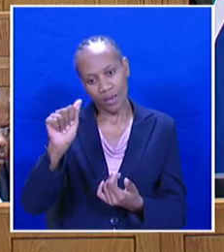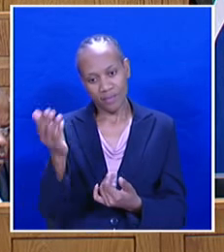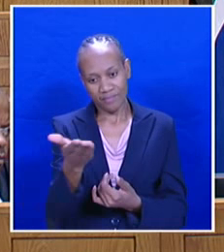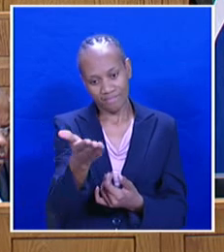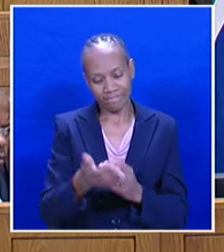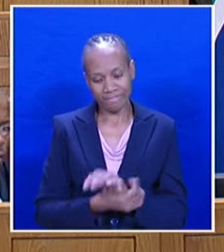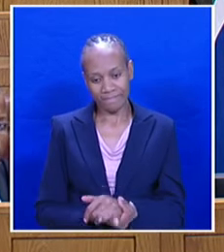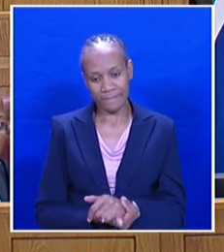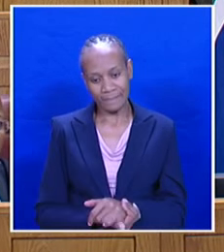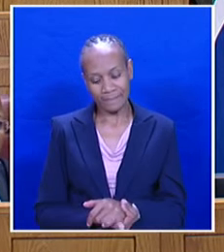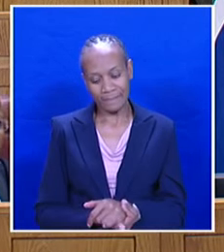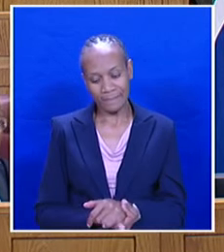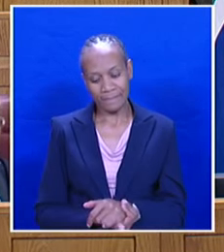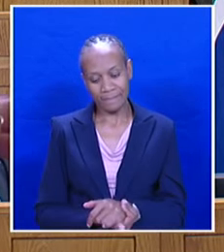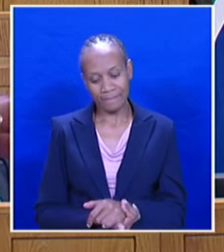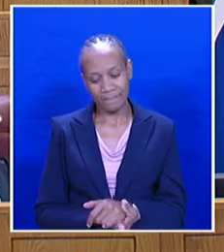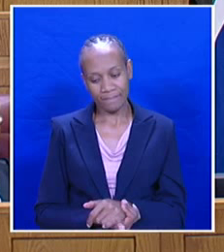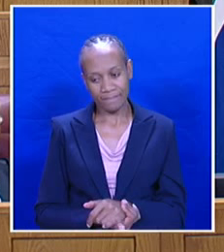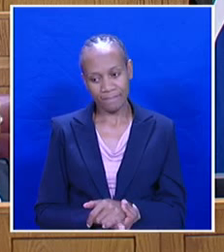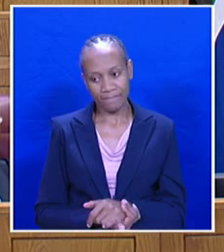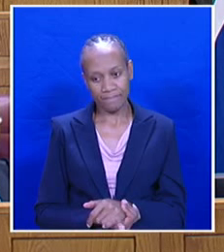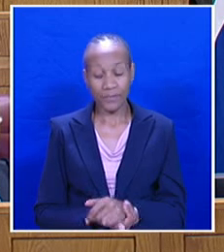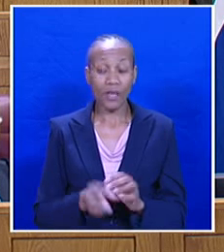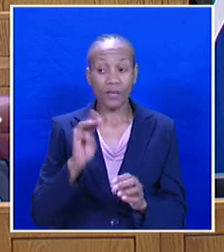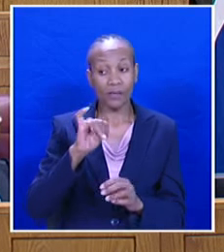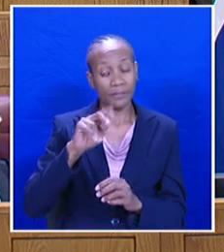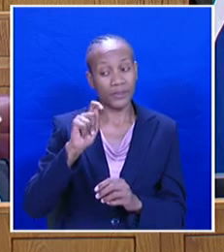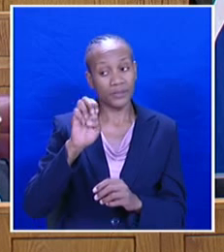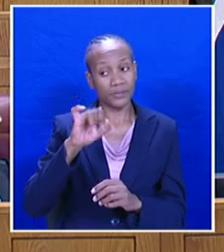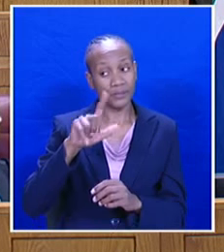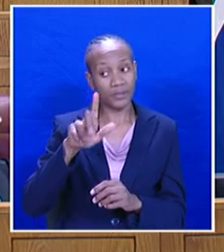You had your chance, Mr. Mitileni. It is Honorable Kaula's.